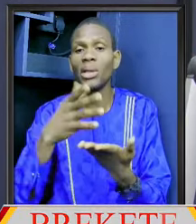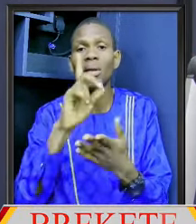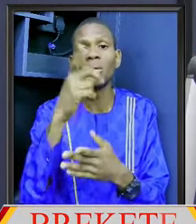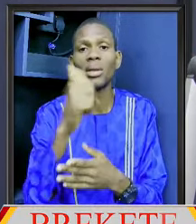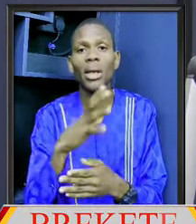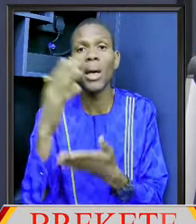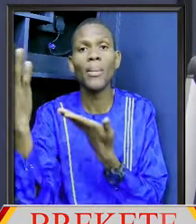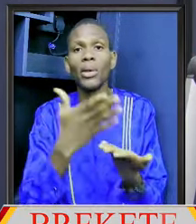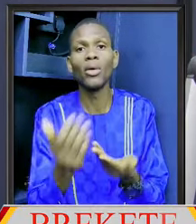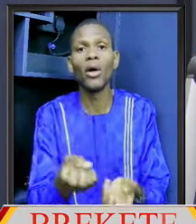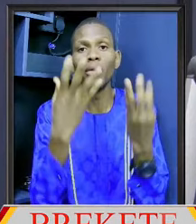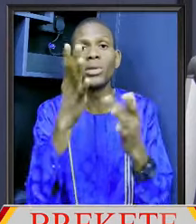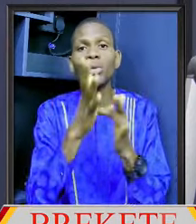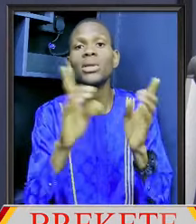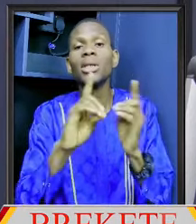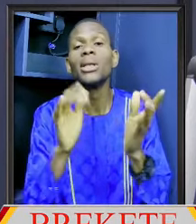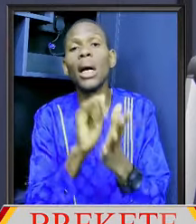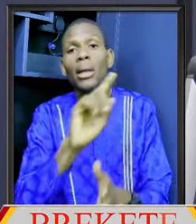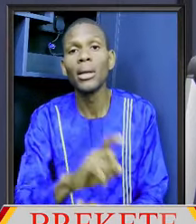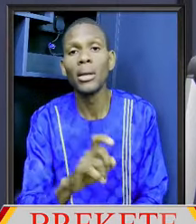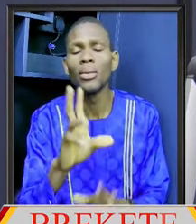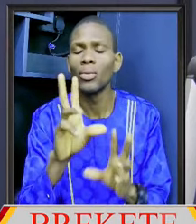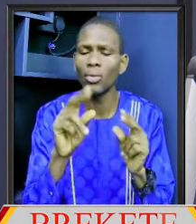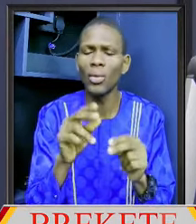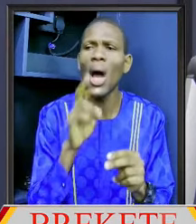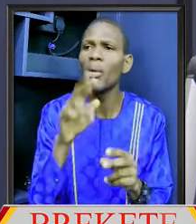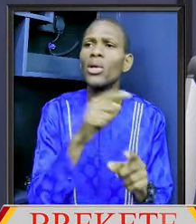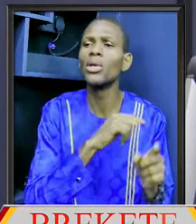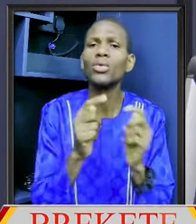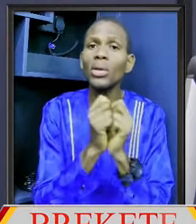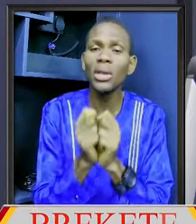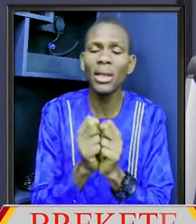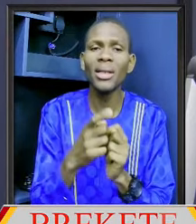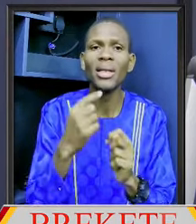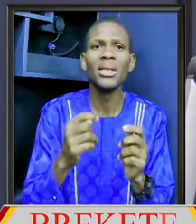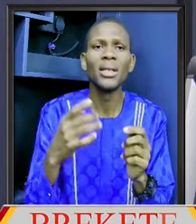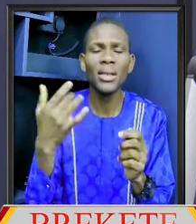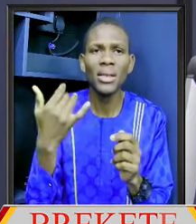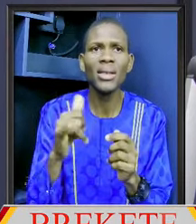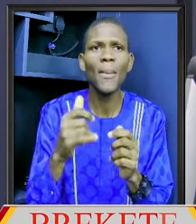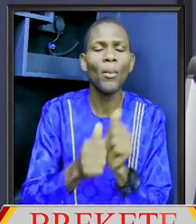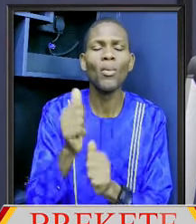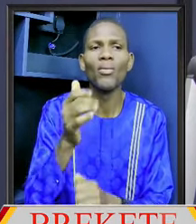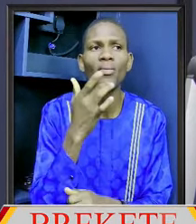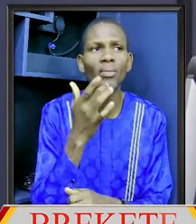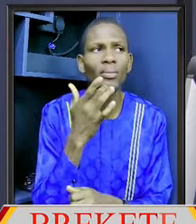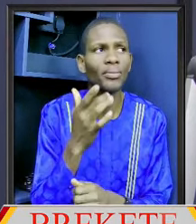offering. Are we together? Yes, sir. They must favored.